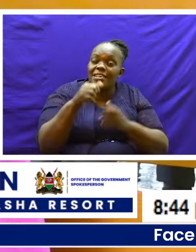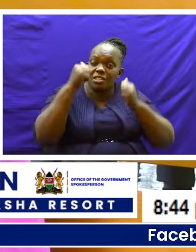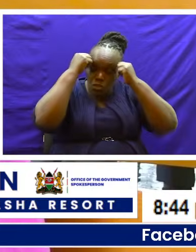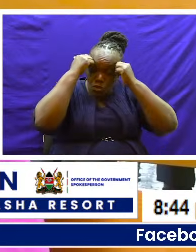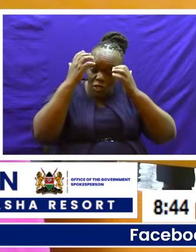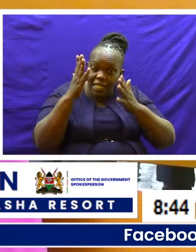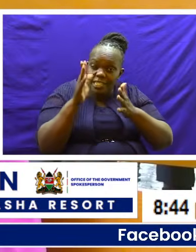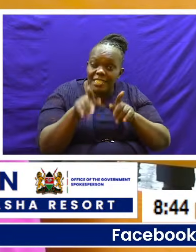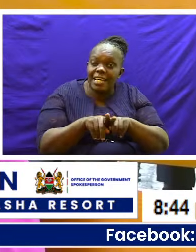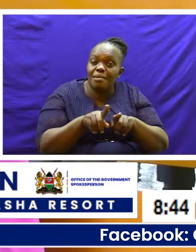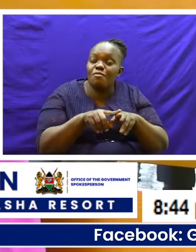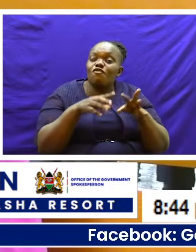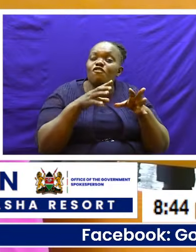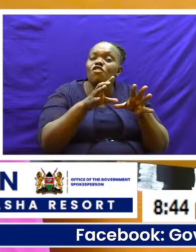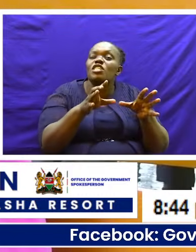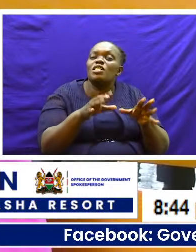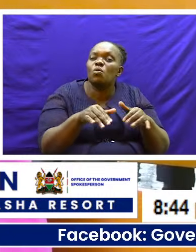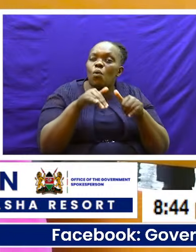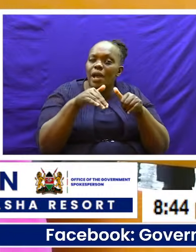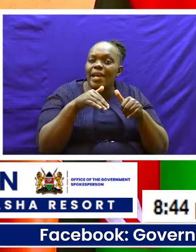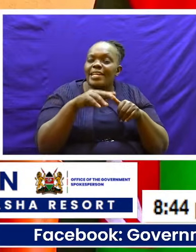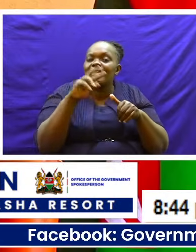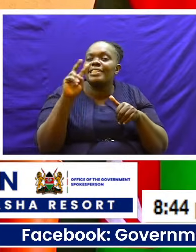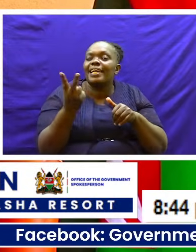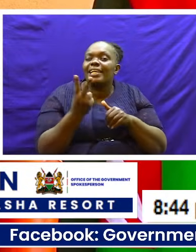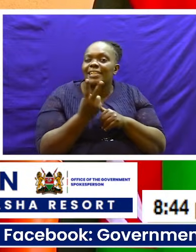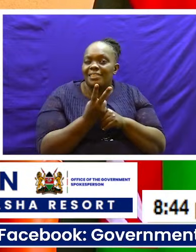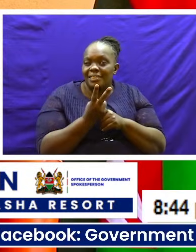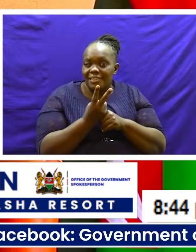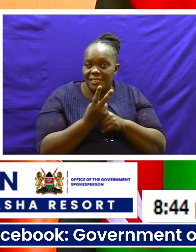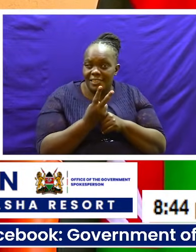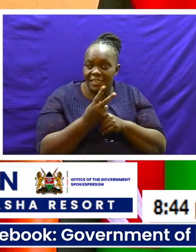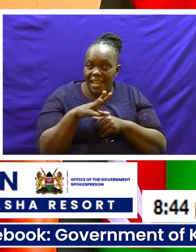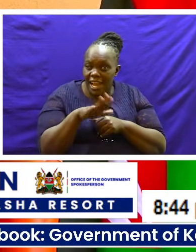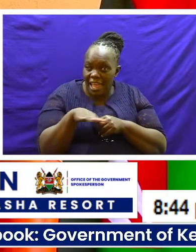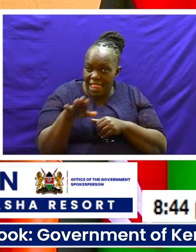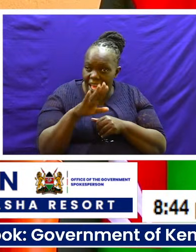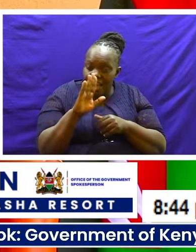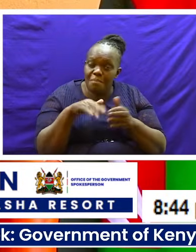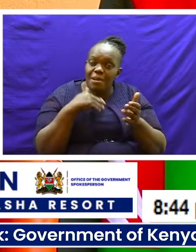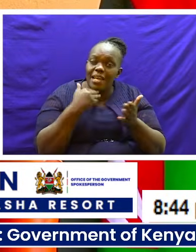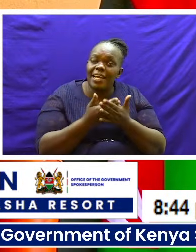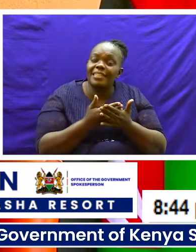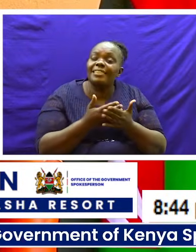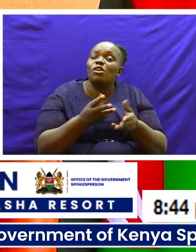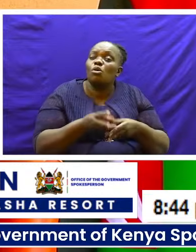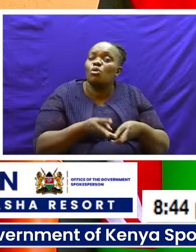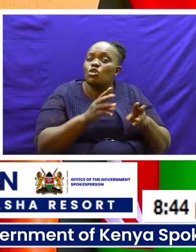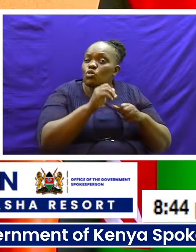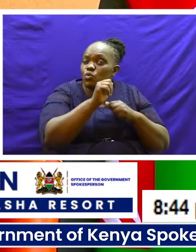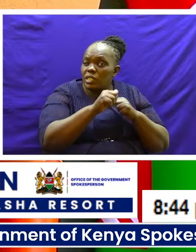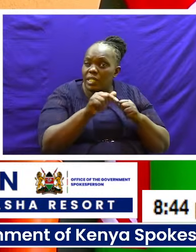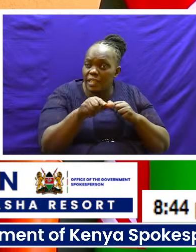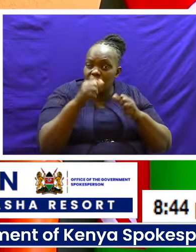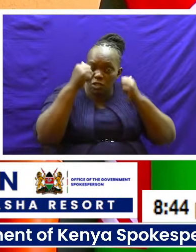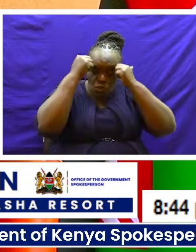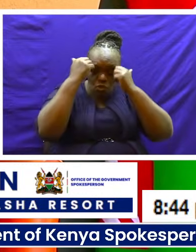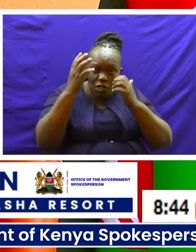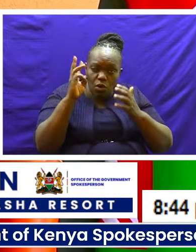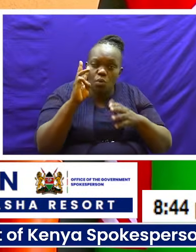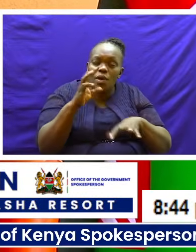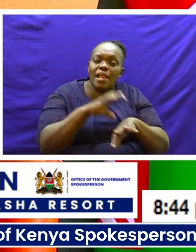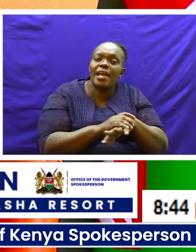is forced to have to wait for the second window application, what are the chances that these students will get